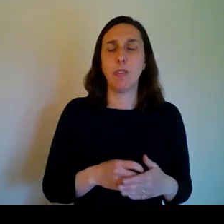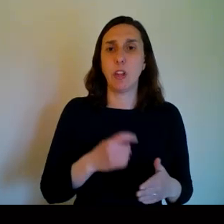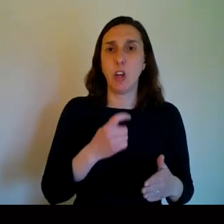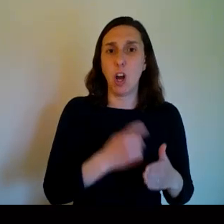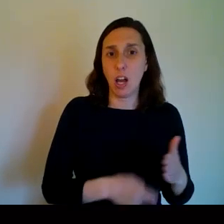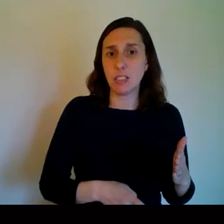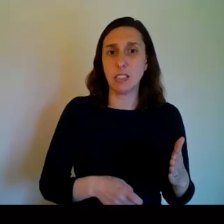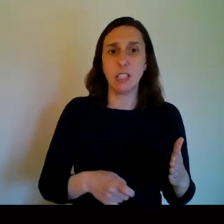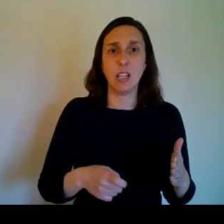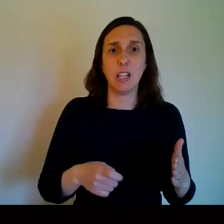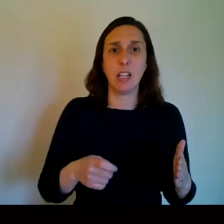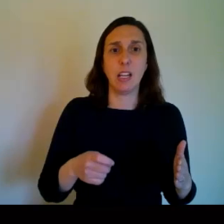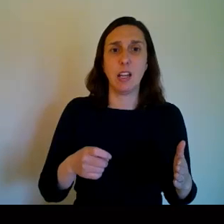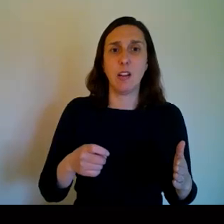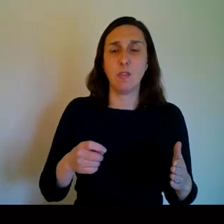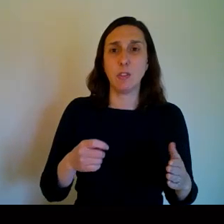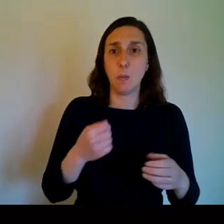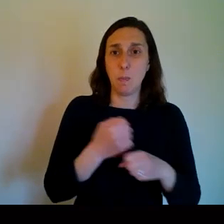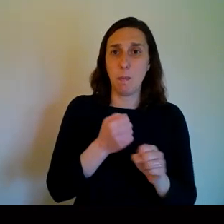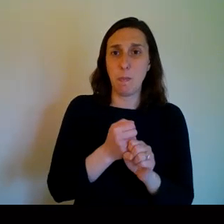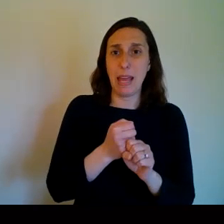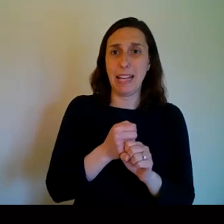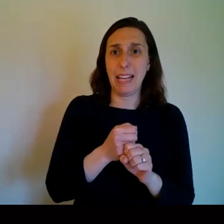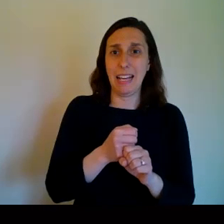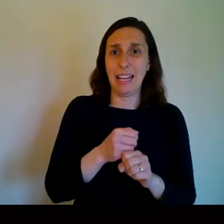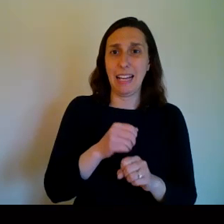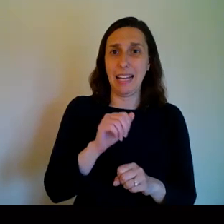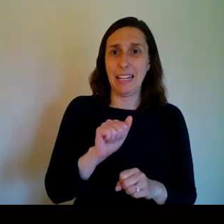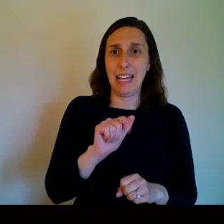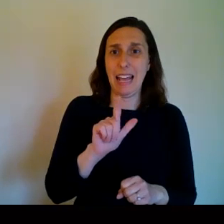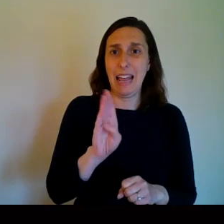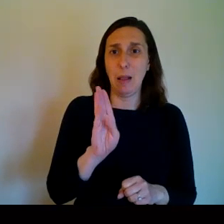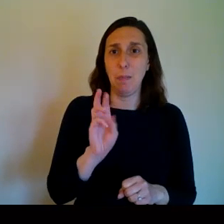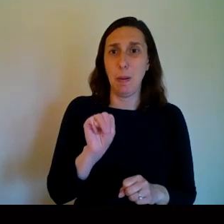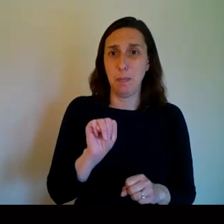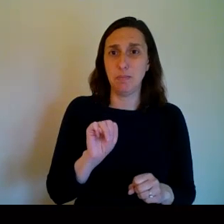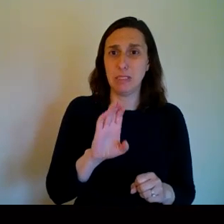an engineer. So the expense for recording